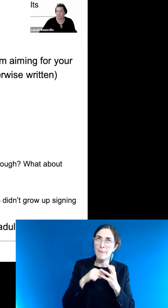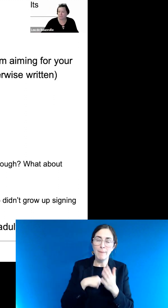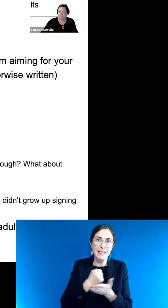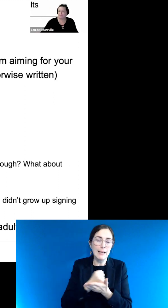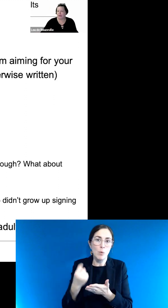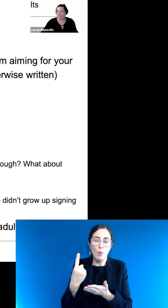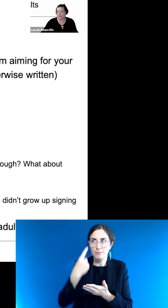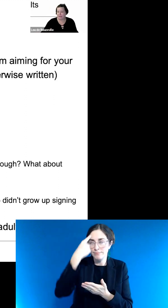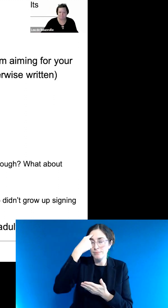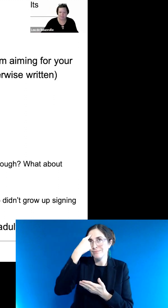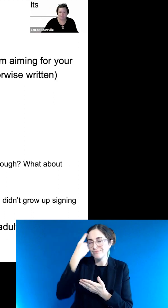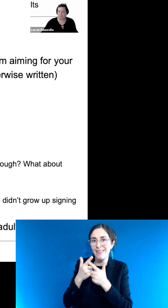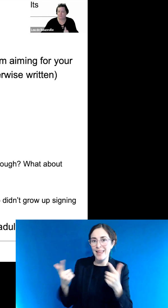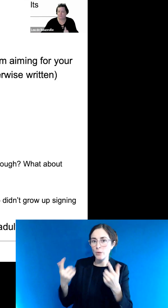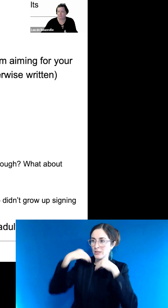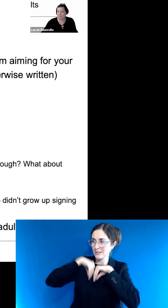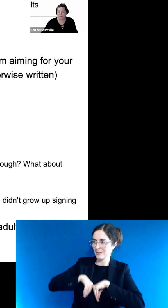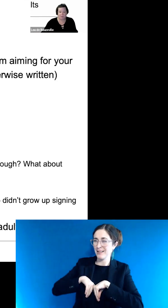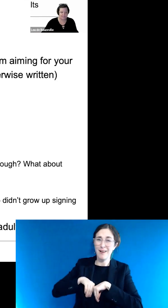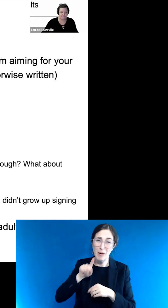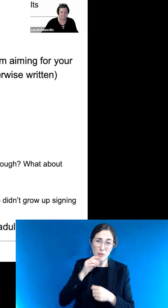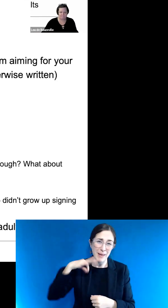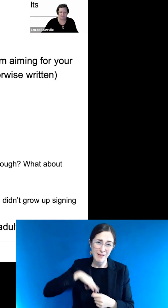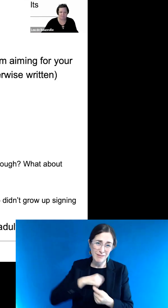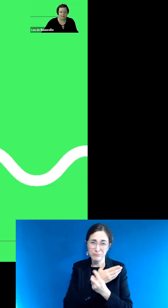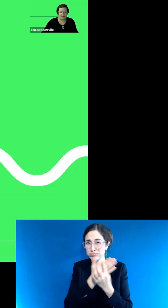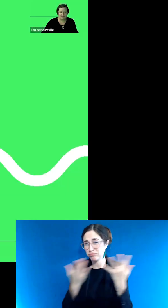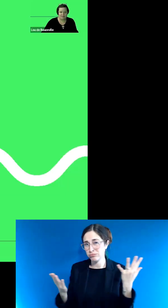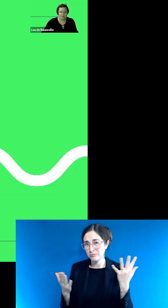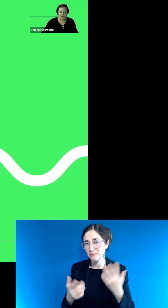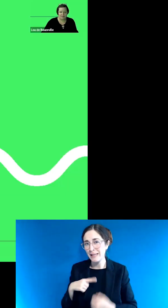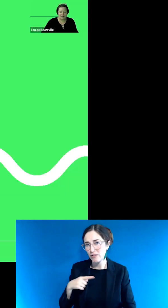language acquisition. But yeah, it's good for them in many, many ways.